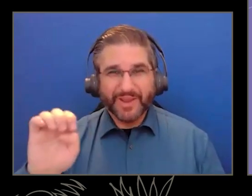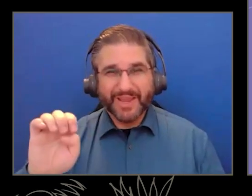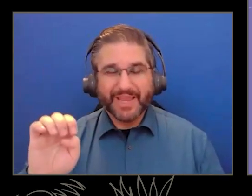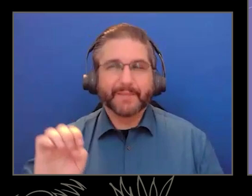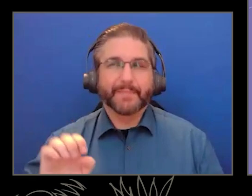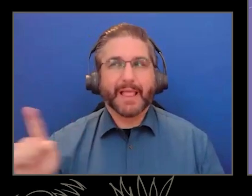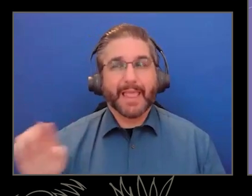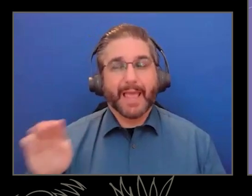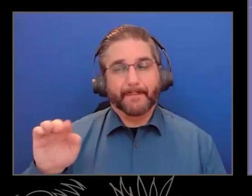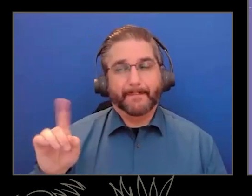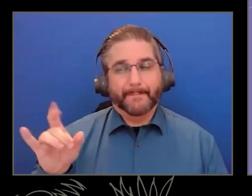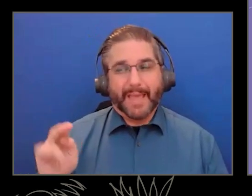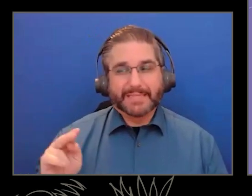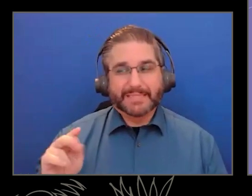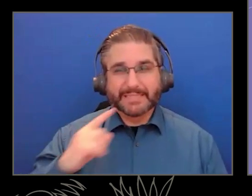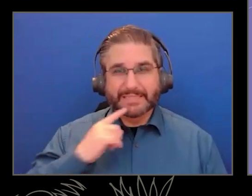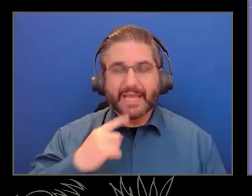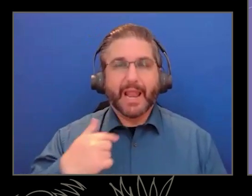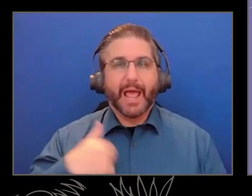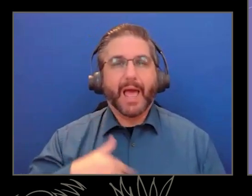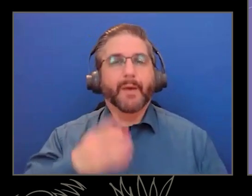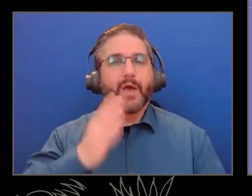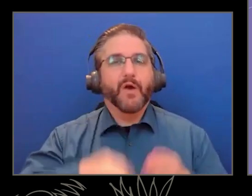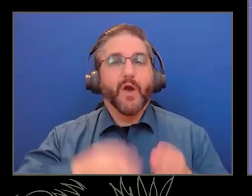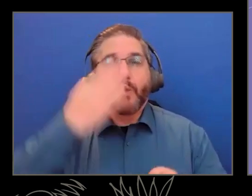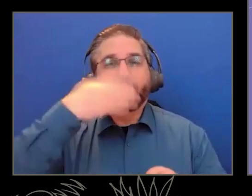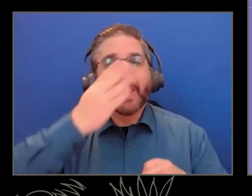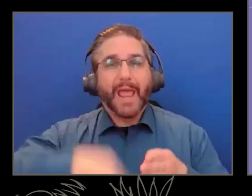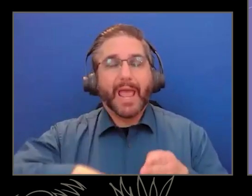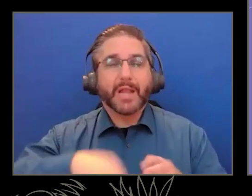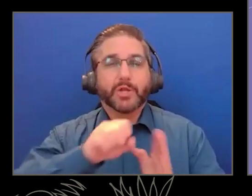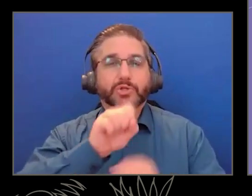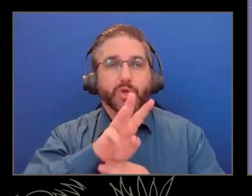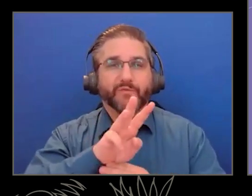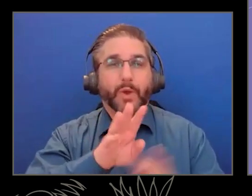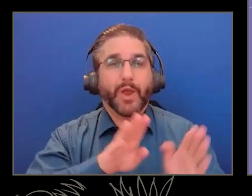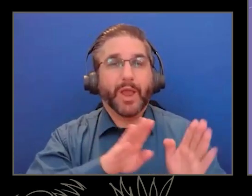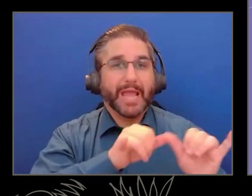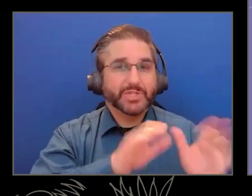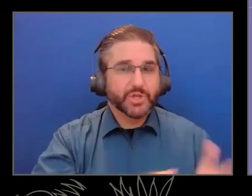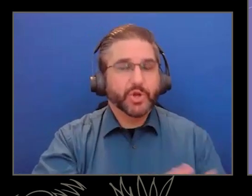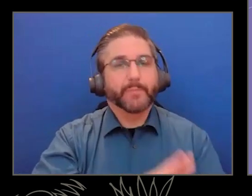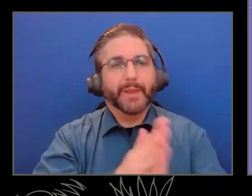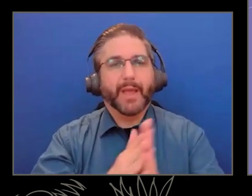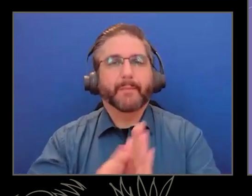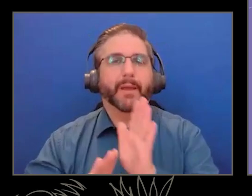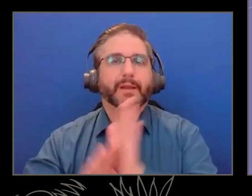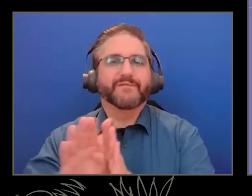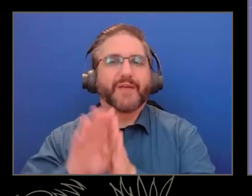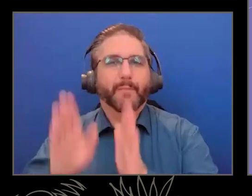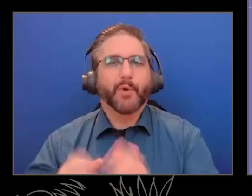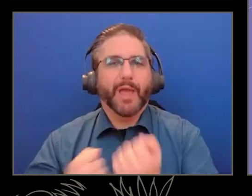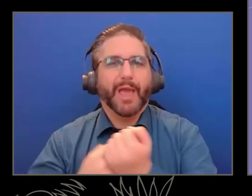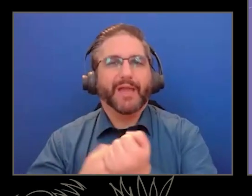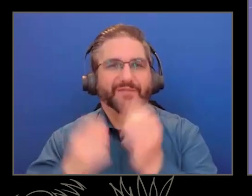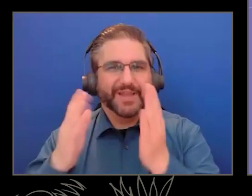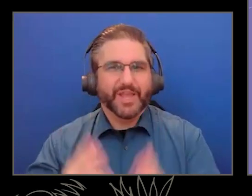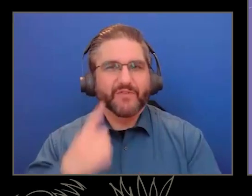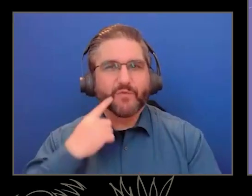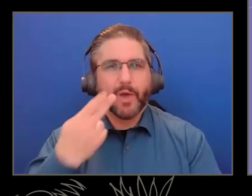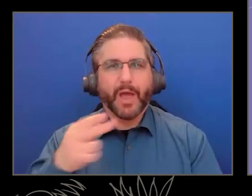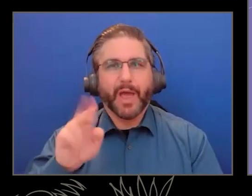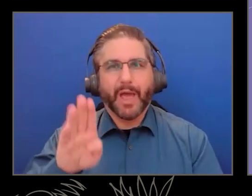Madison so kindly said, I am a front-end software engineer turned developer advocate at HubSpot, and I'm so excited to talk